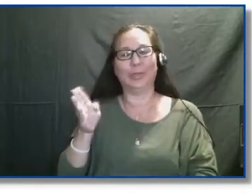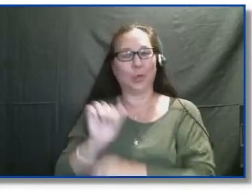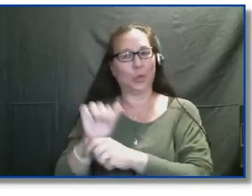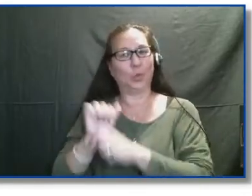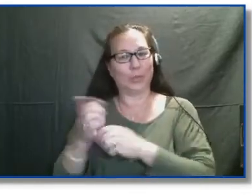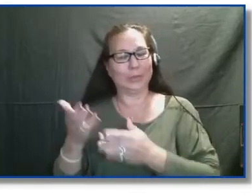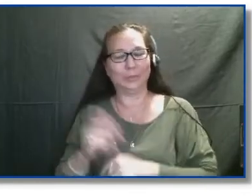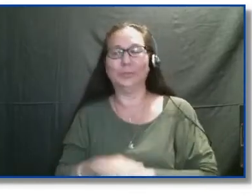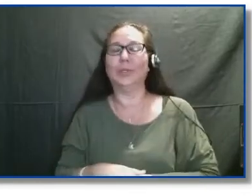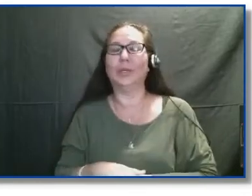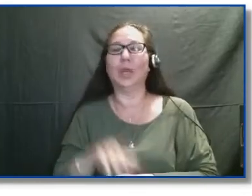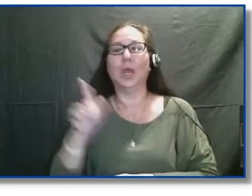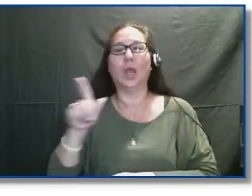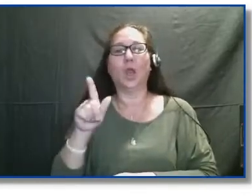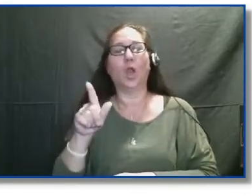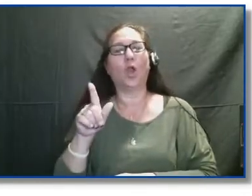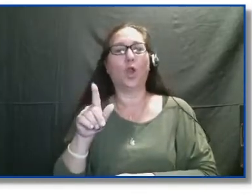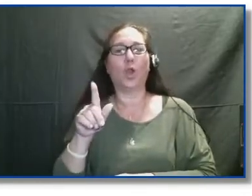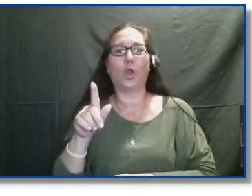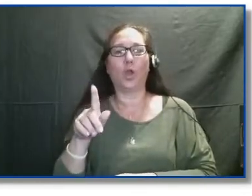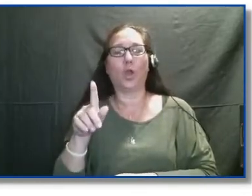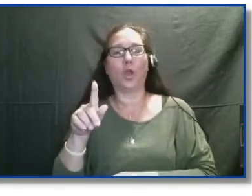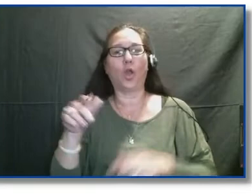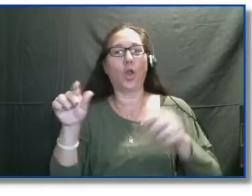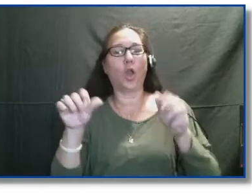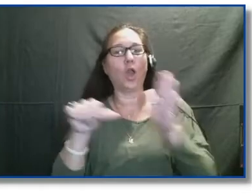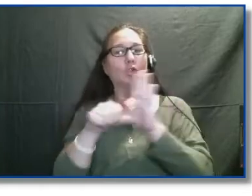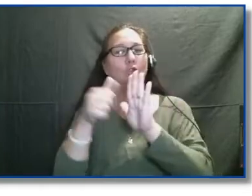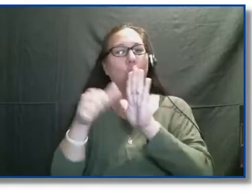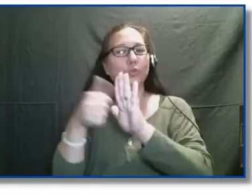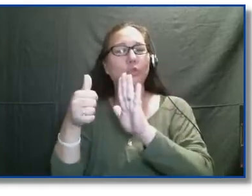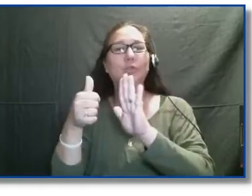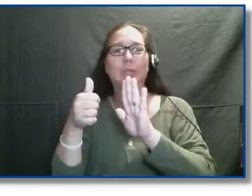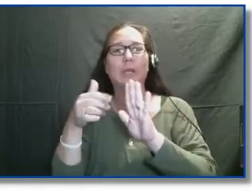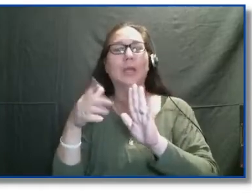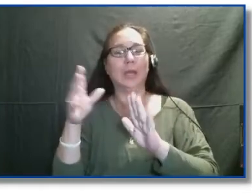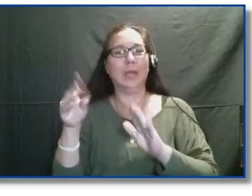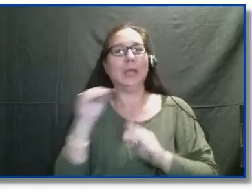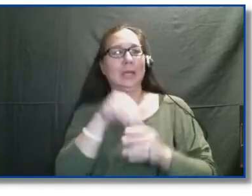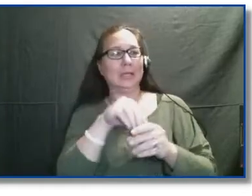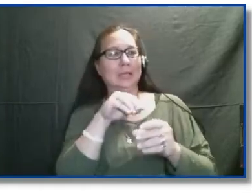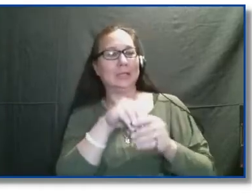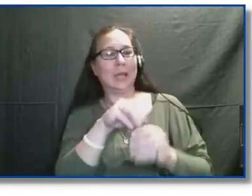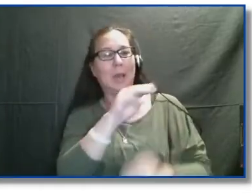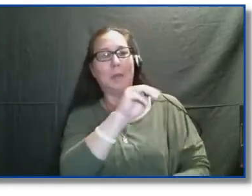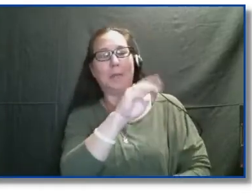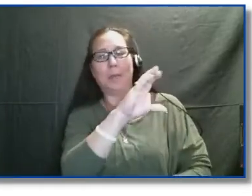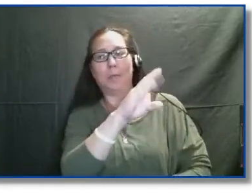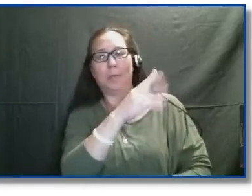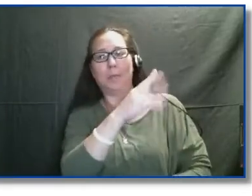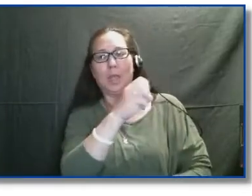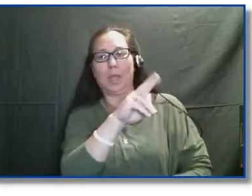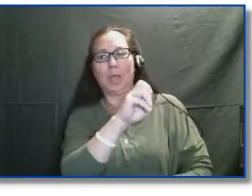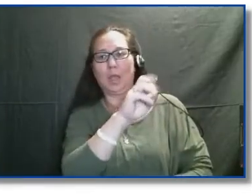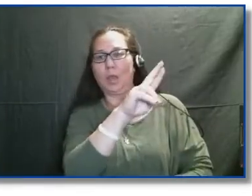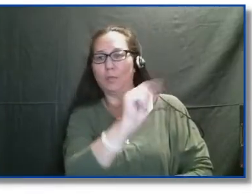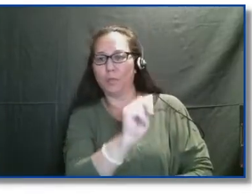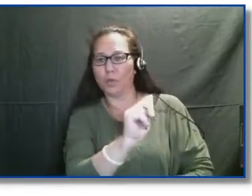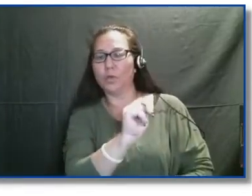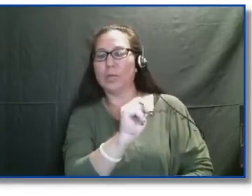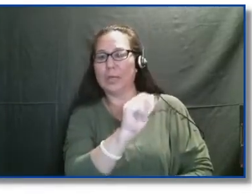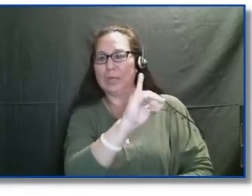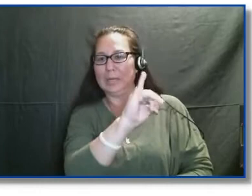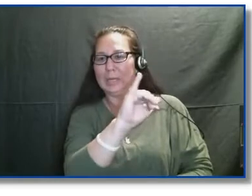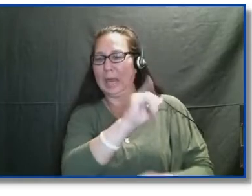her massive sculpture is at the entrance of the McGovern Institute. Thank you, Laurie McGovern. And that piece is